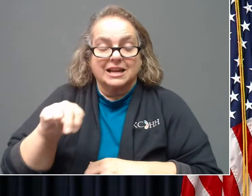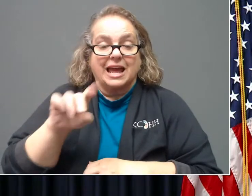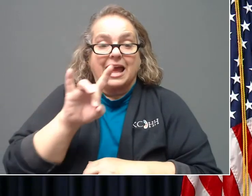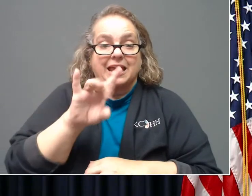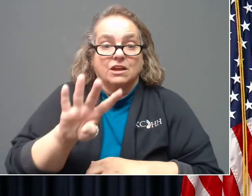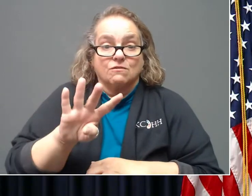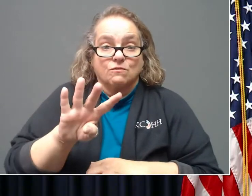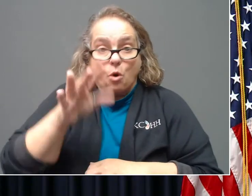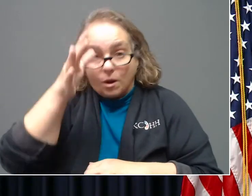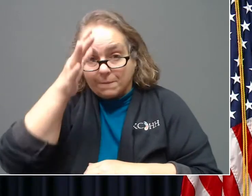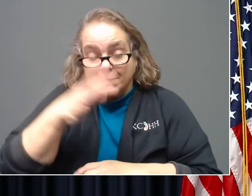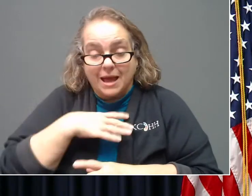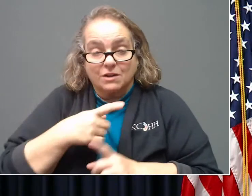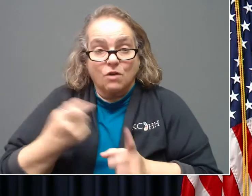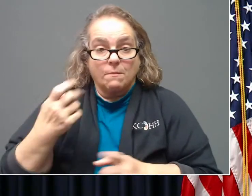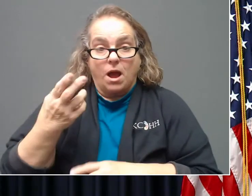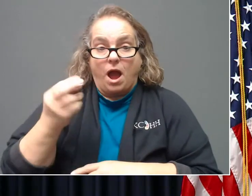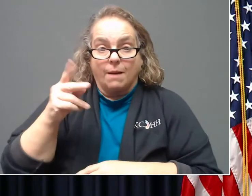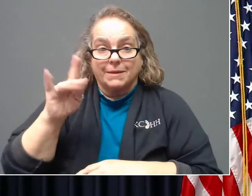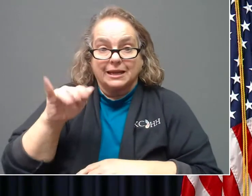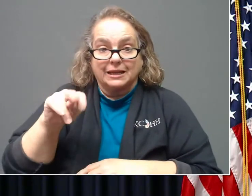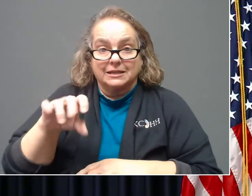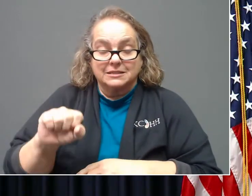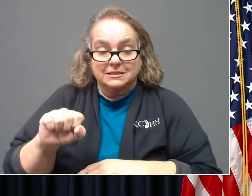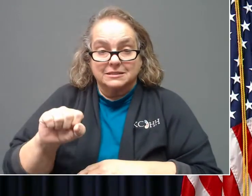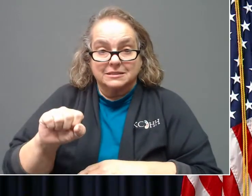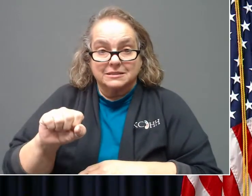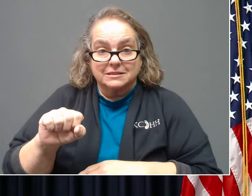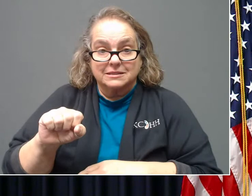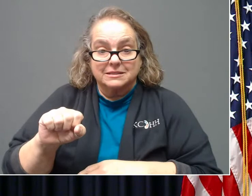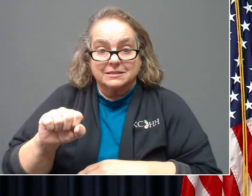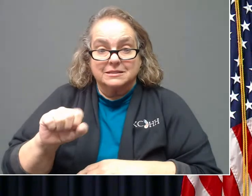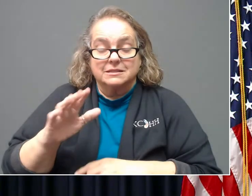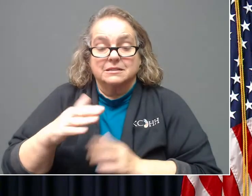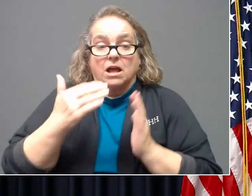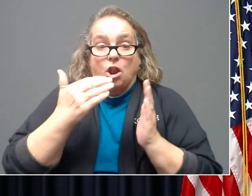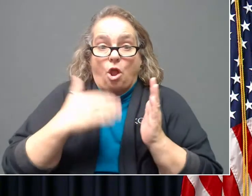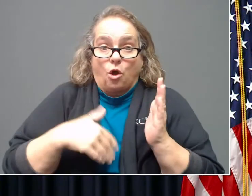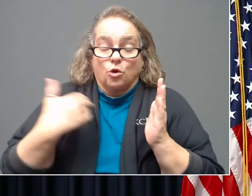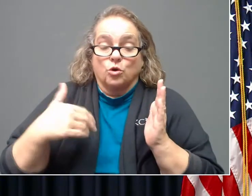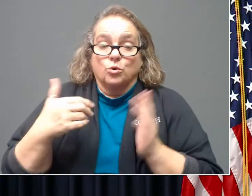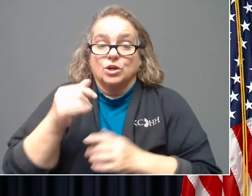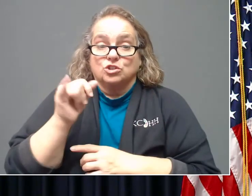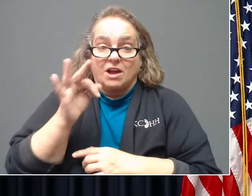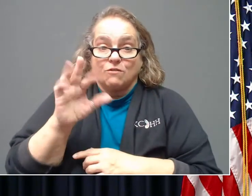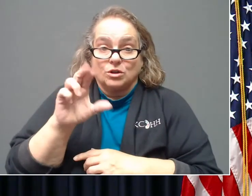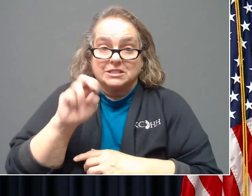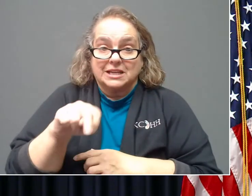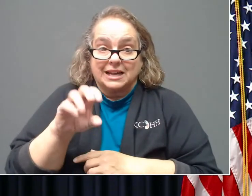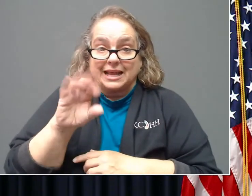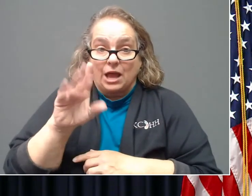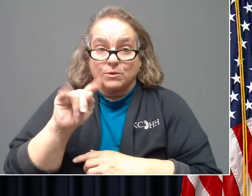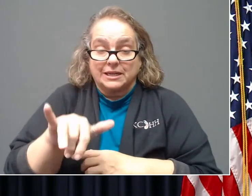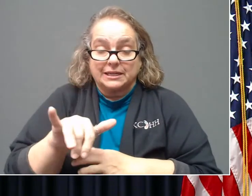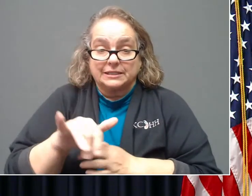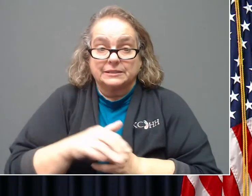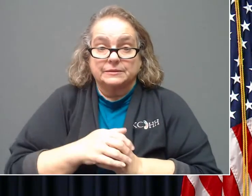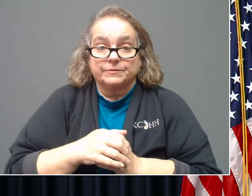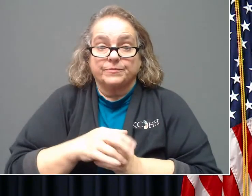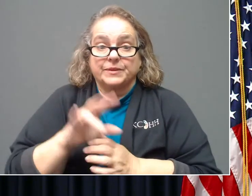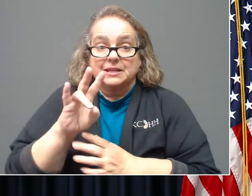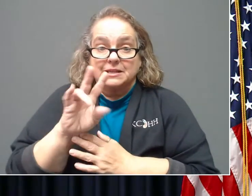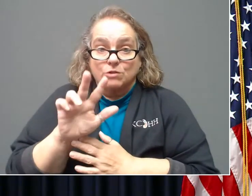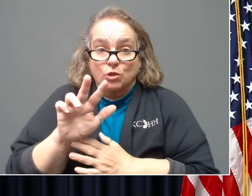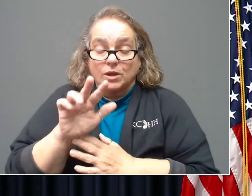84-year-old man from Hopkins. And a pretty long list from Jefferson County. A 73-year-old